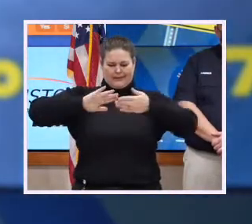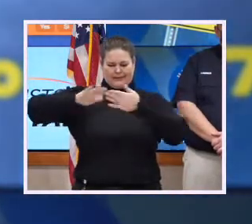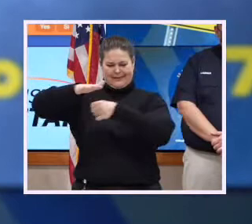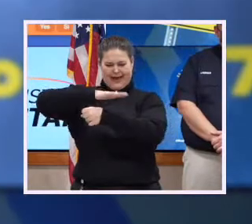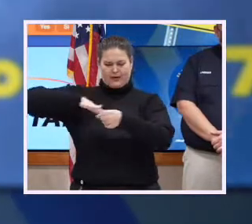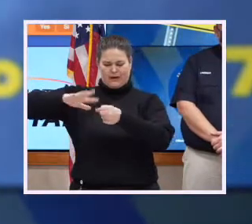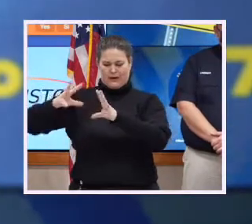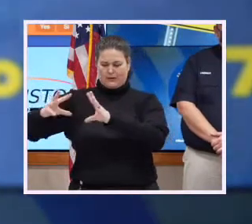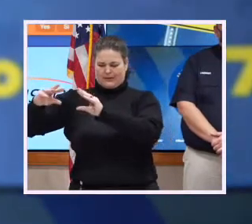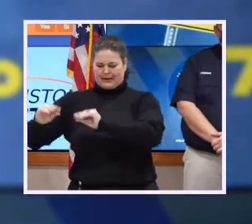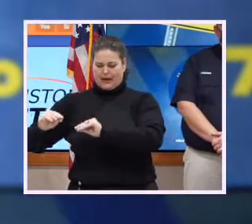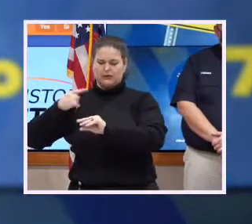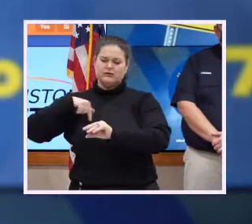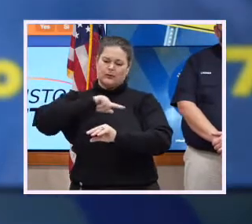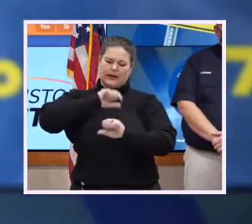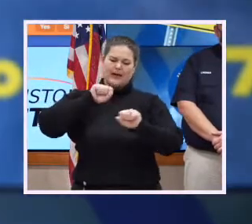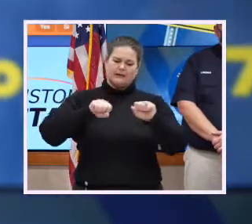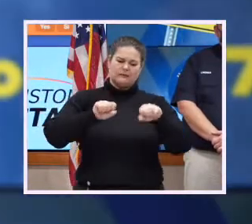the same number of customers.